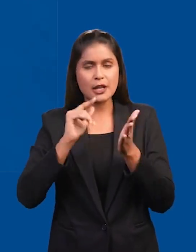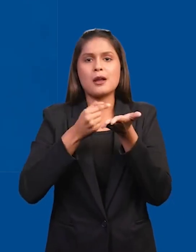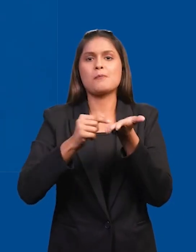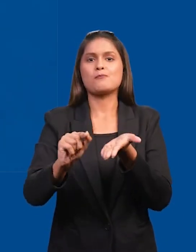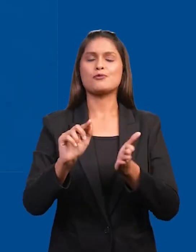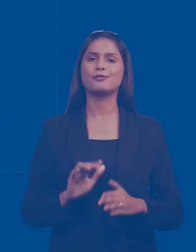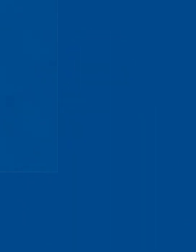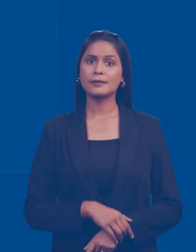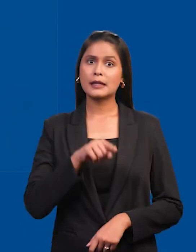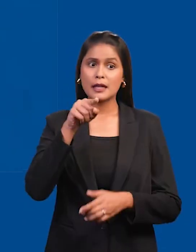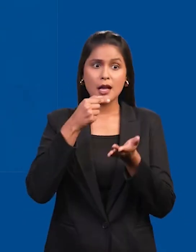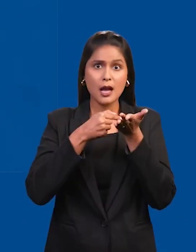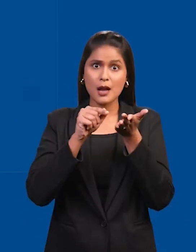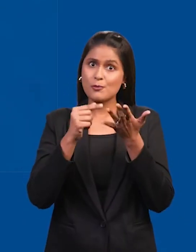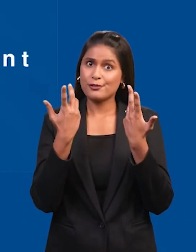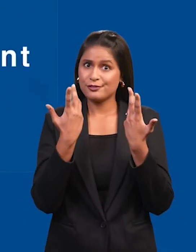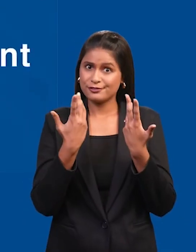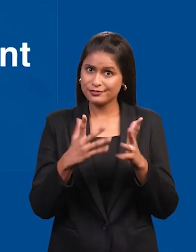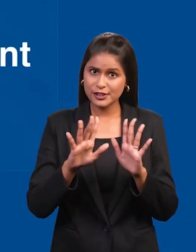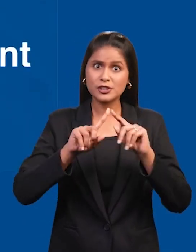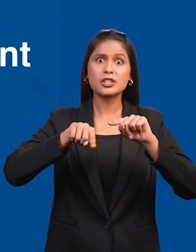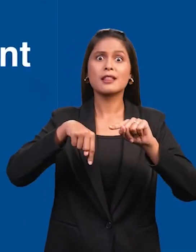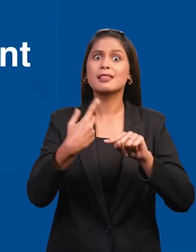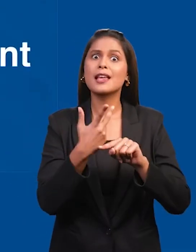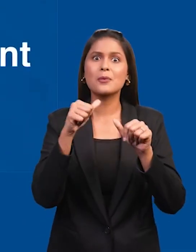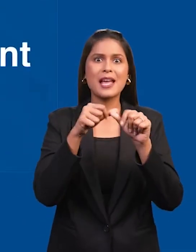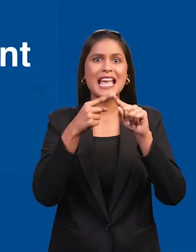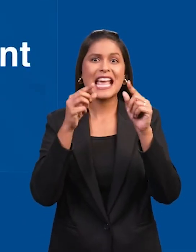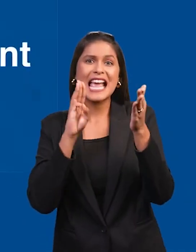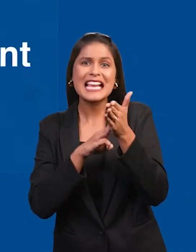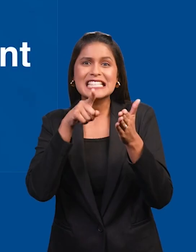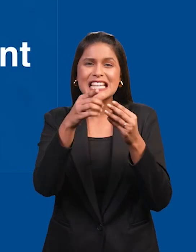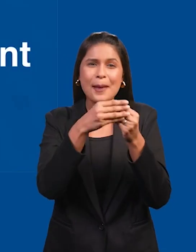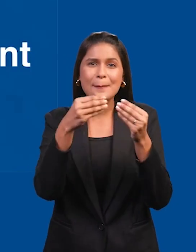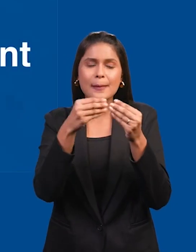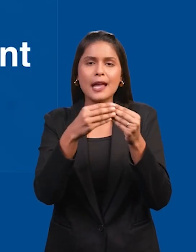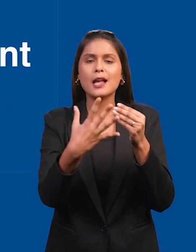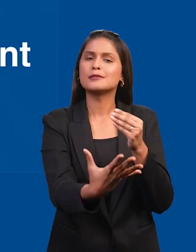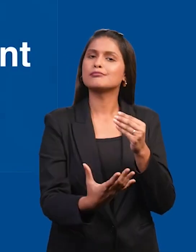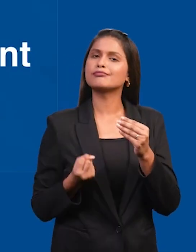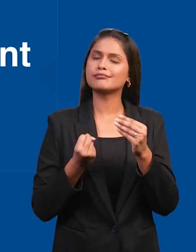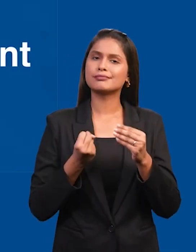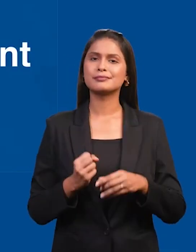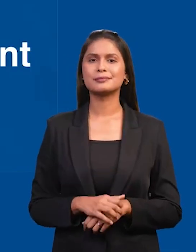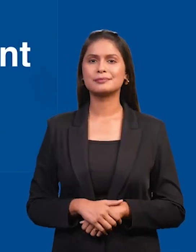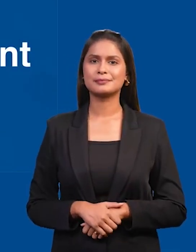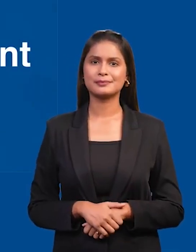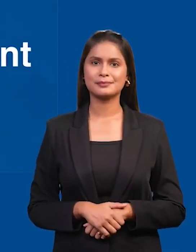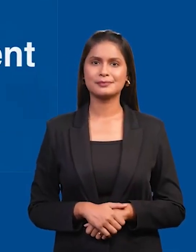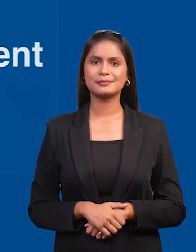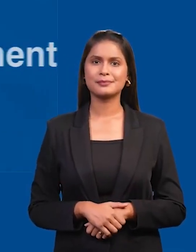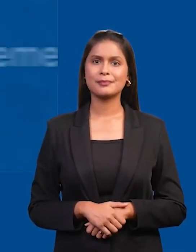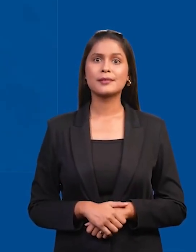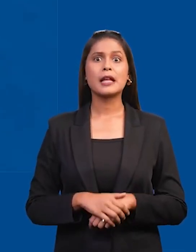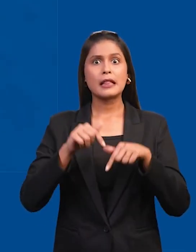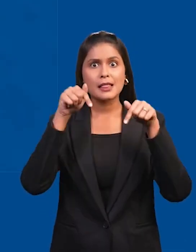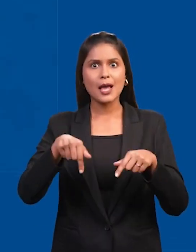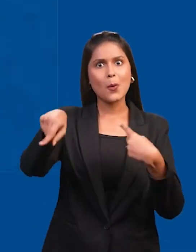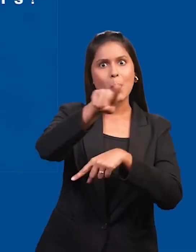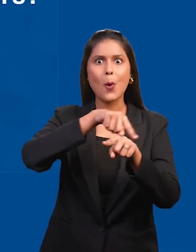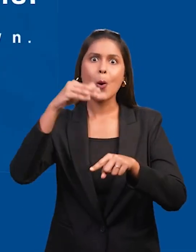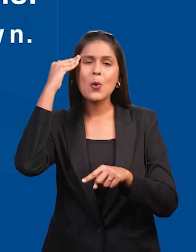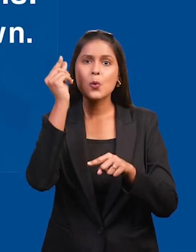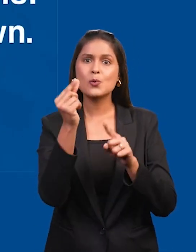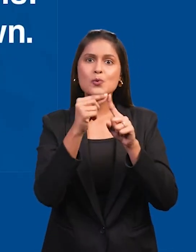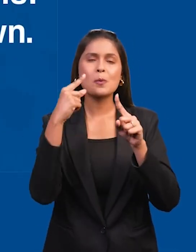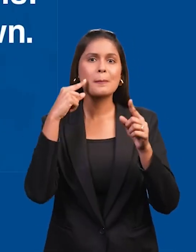transaction. Once the transaction is authorized, the UPI ATM will dispense the requested amount in cash. Now you